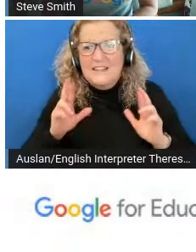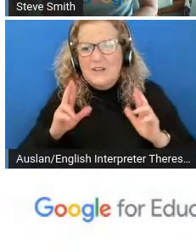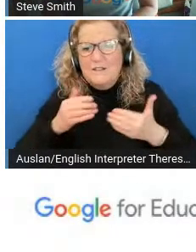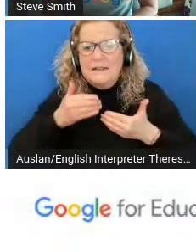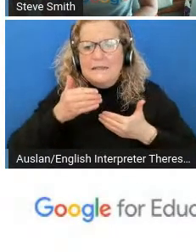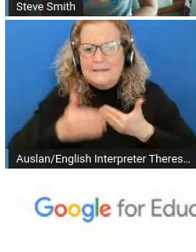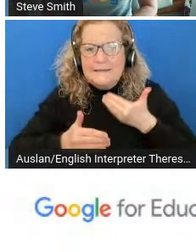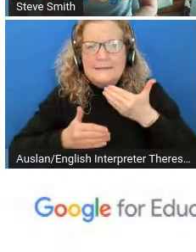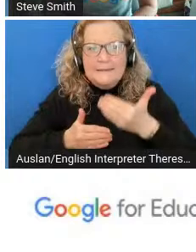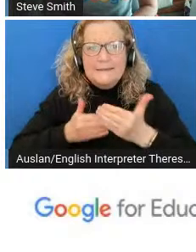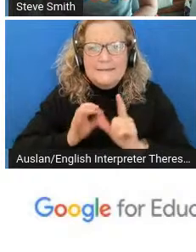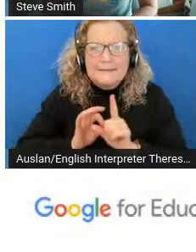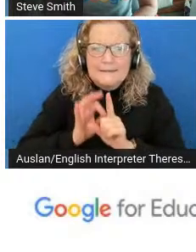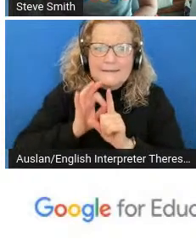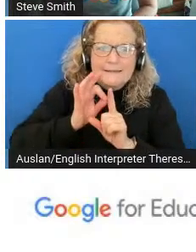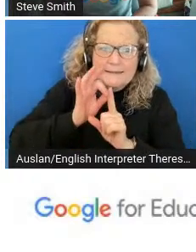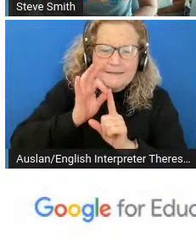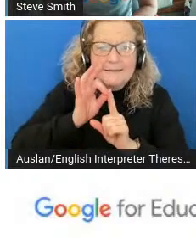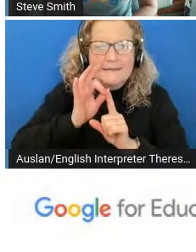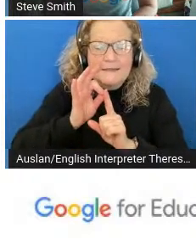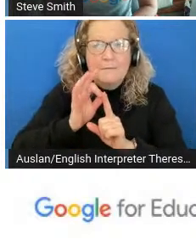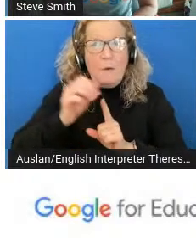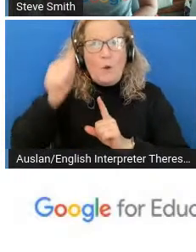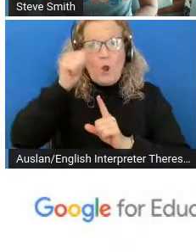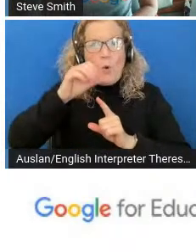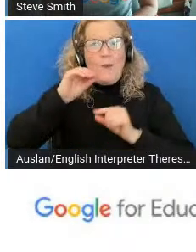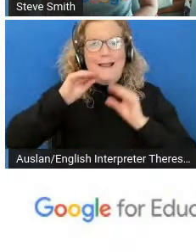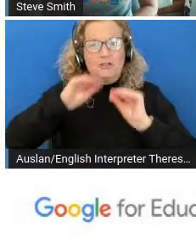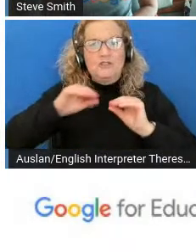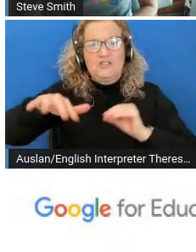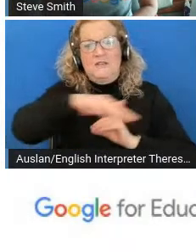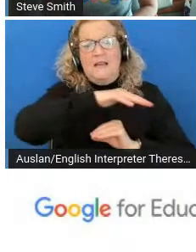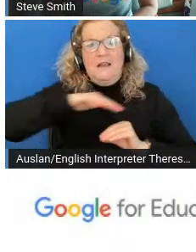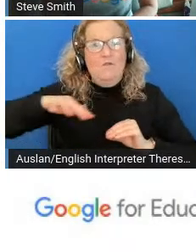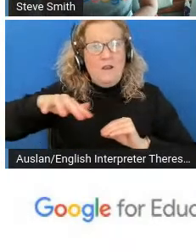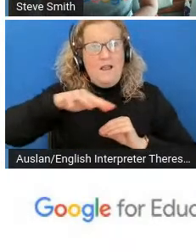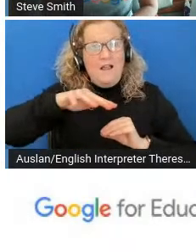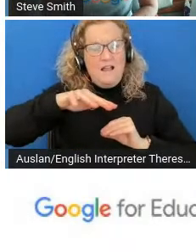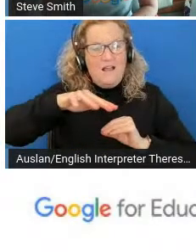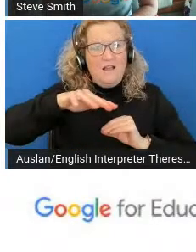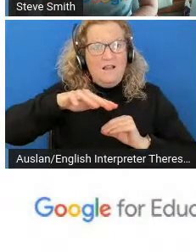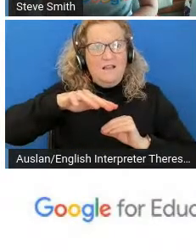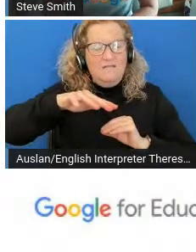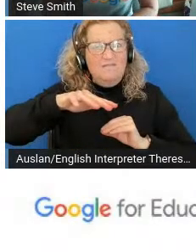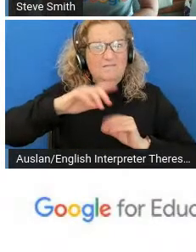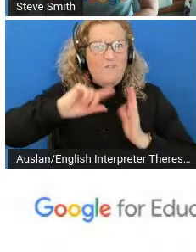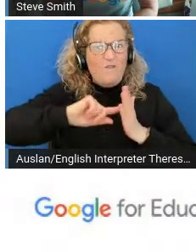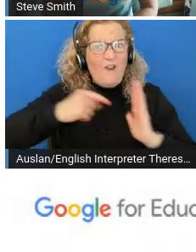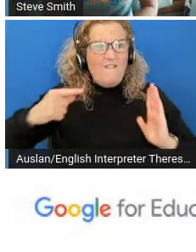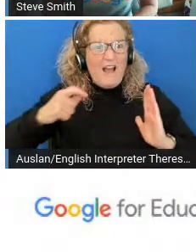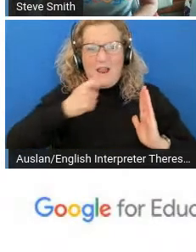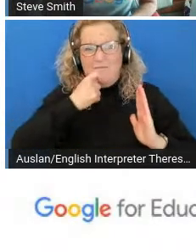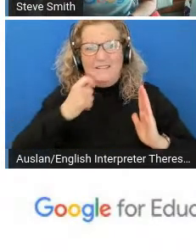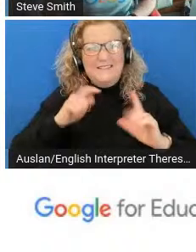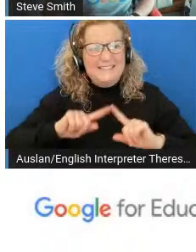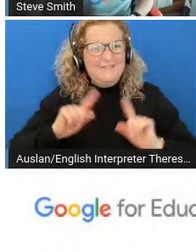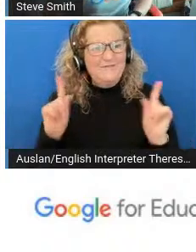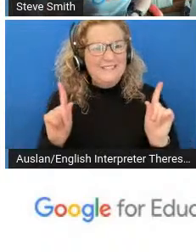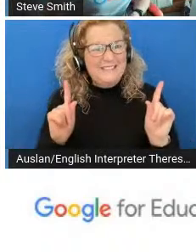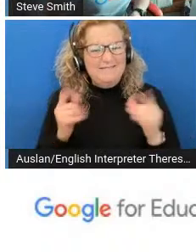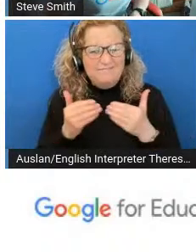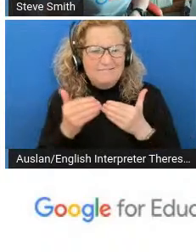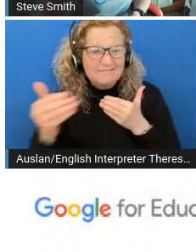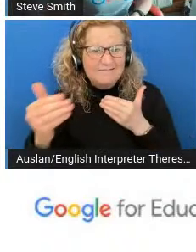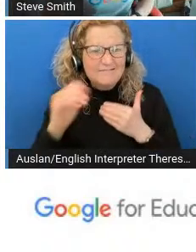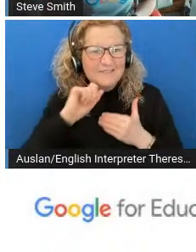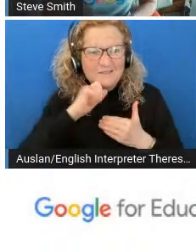but we know that that the education landscape is probably forever shifted, and that's